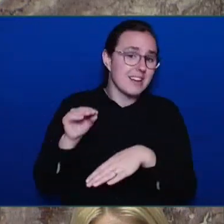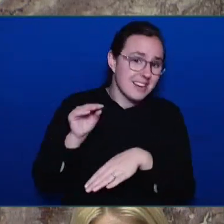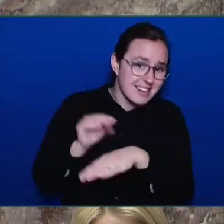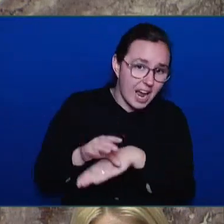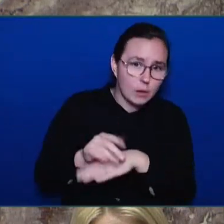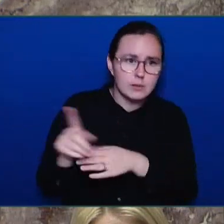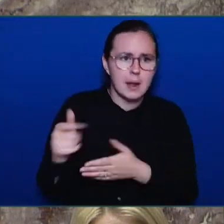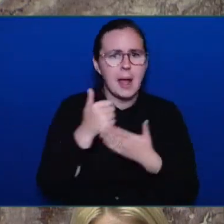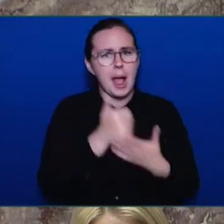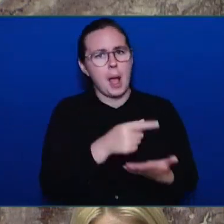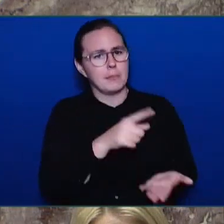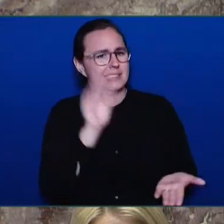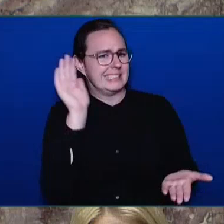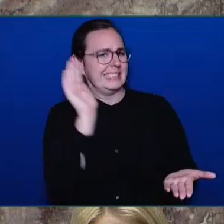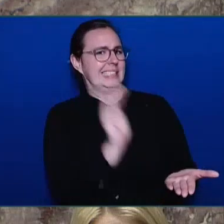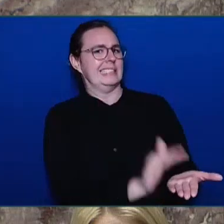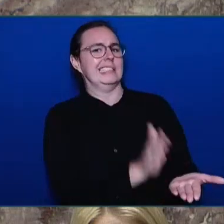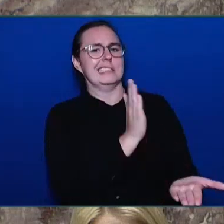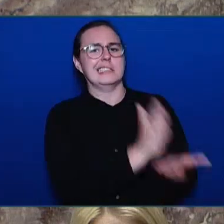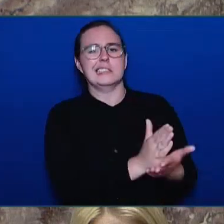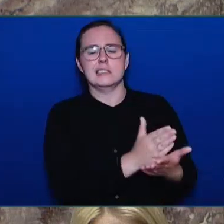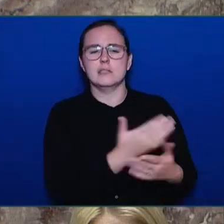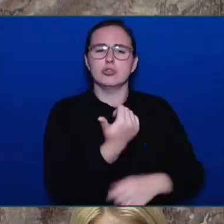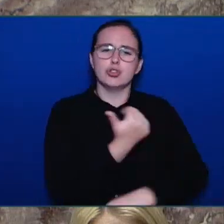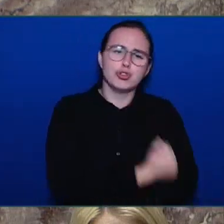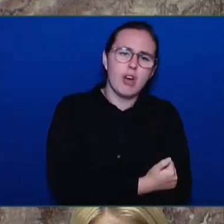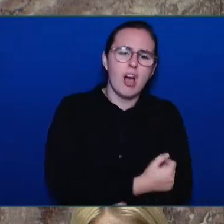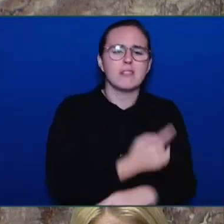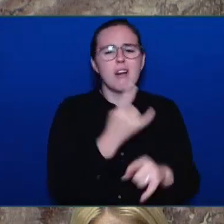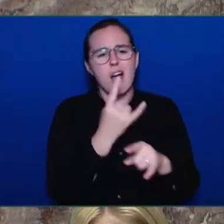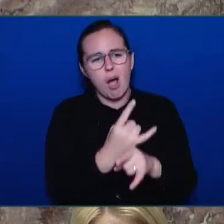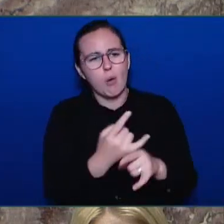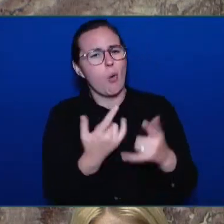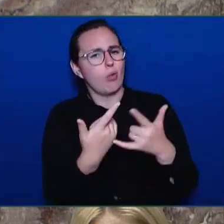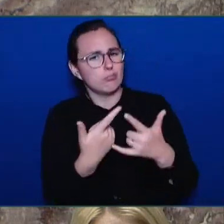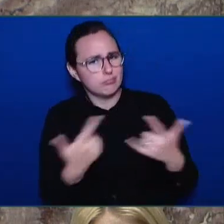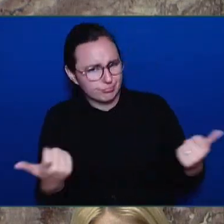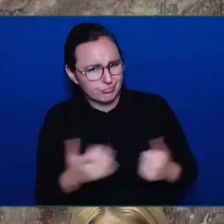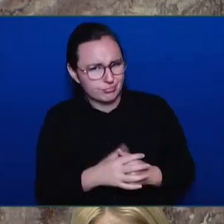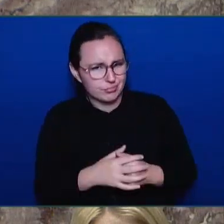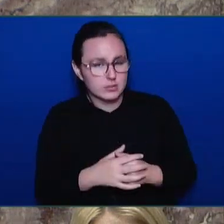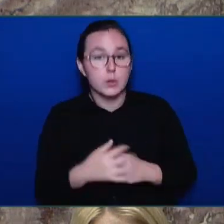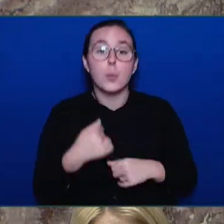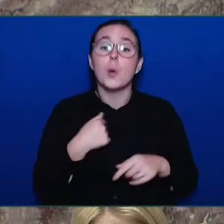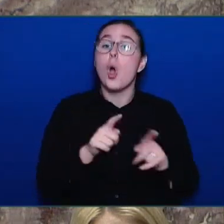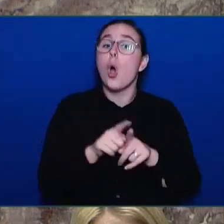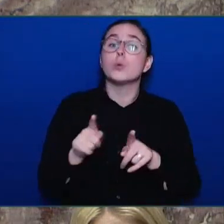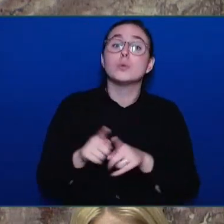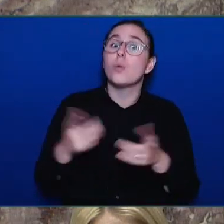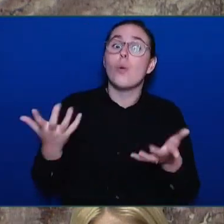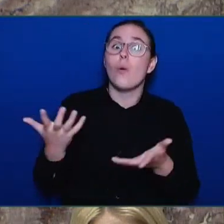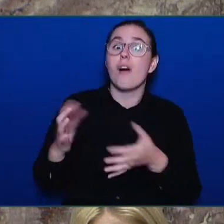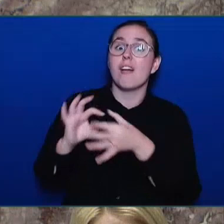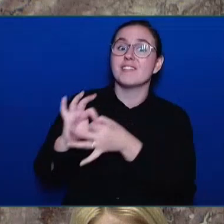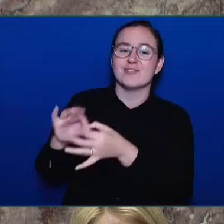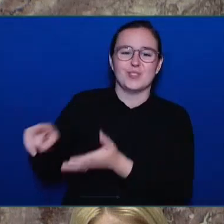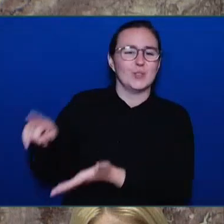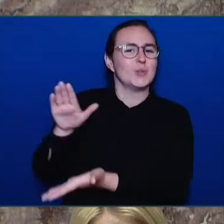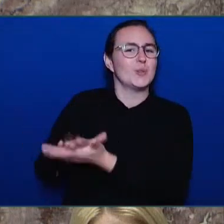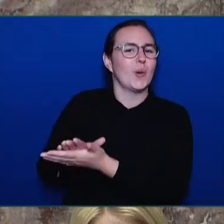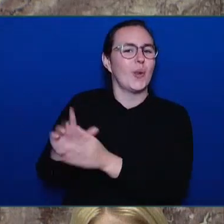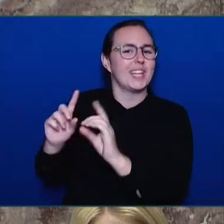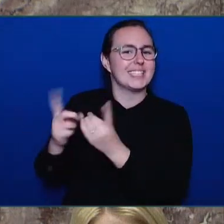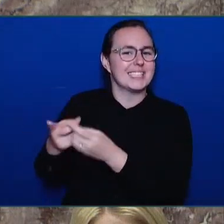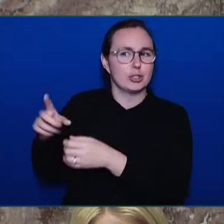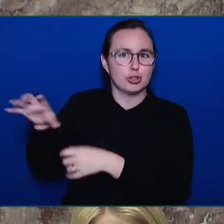school districts, in health authorities, to really take the care to where kids are and wrap the services around them. We're going to continue to do that